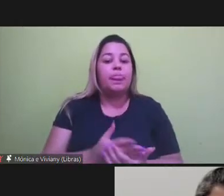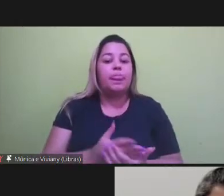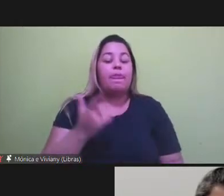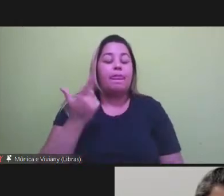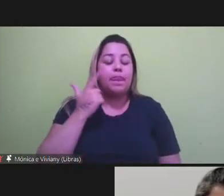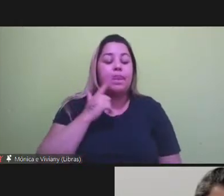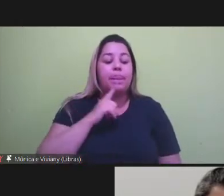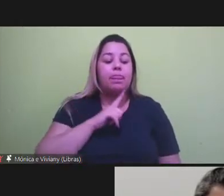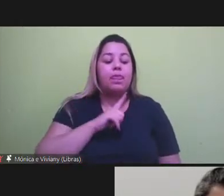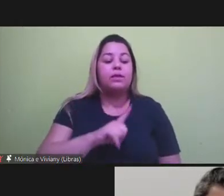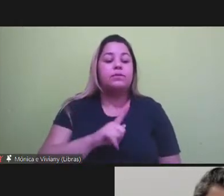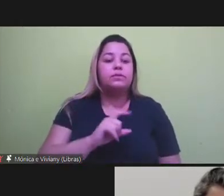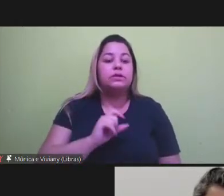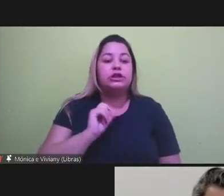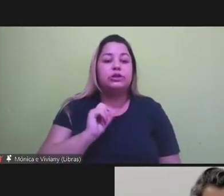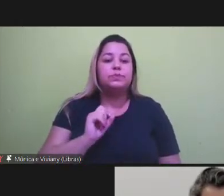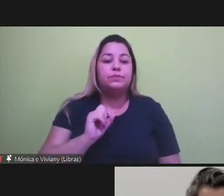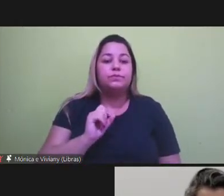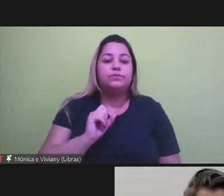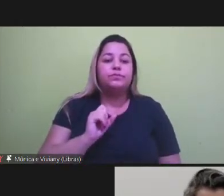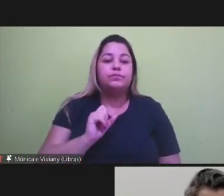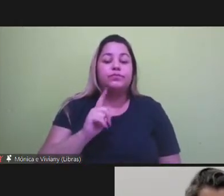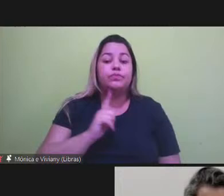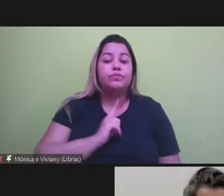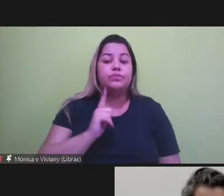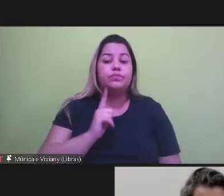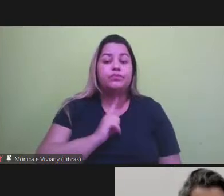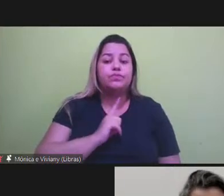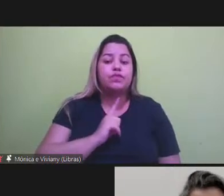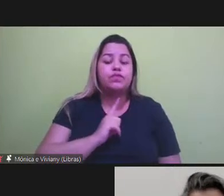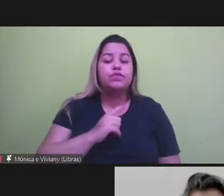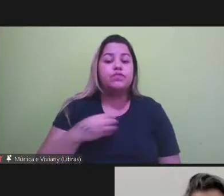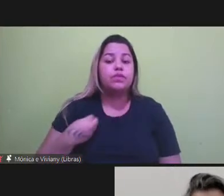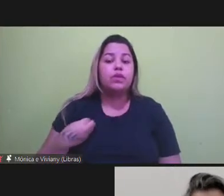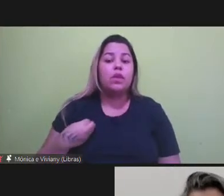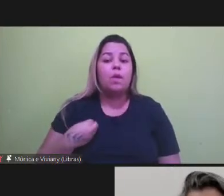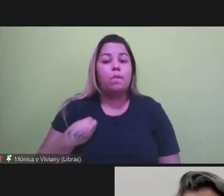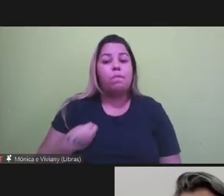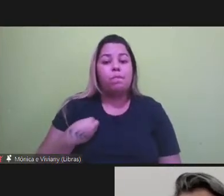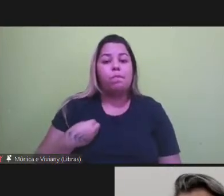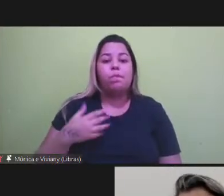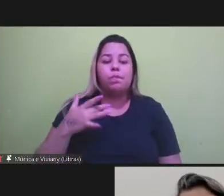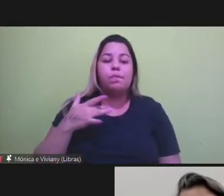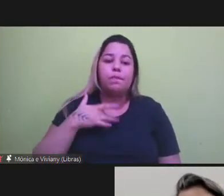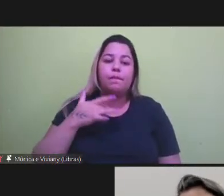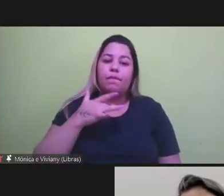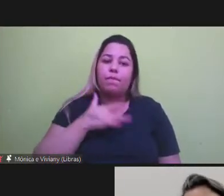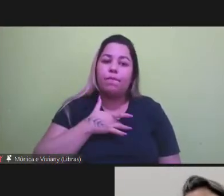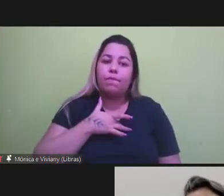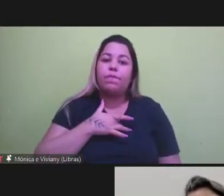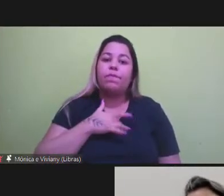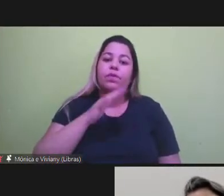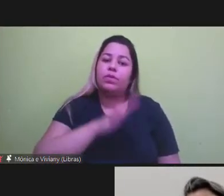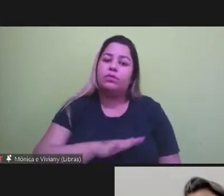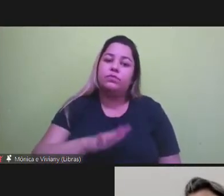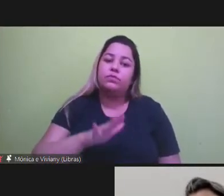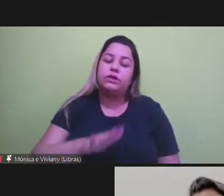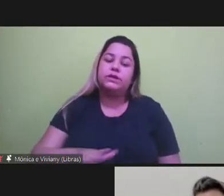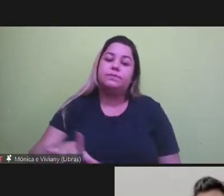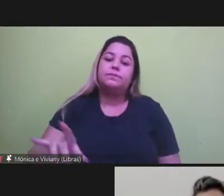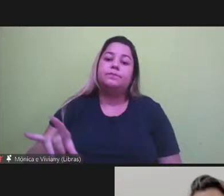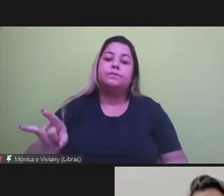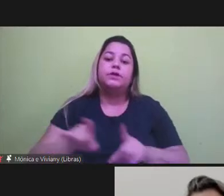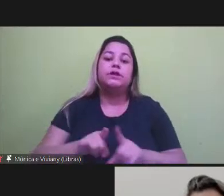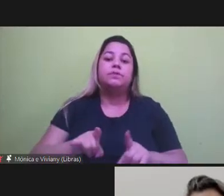education, so that we can, with certainty, have more healthy individuals, and these children,